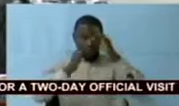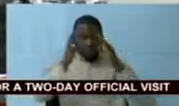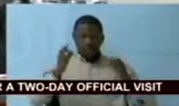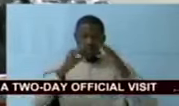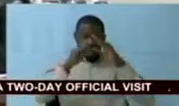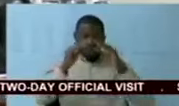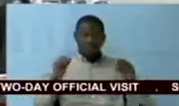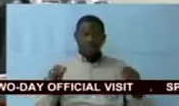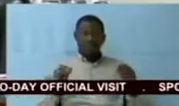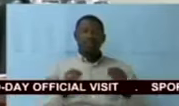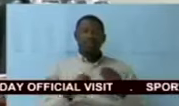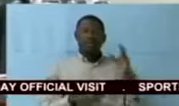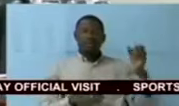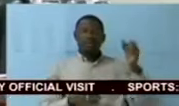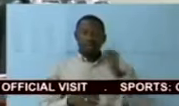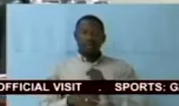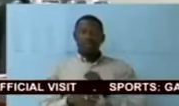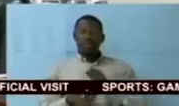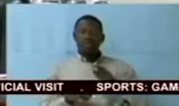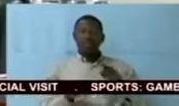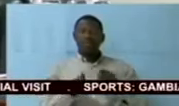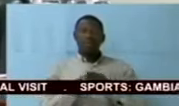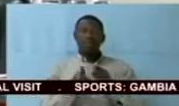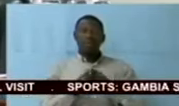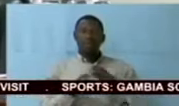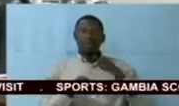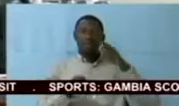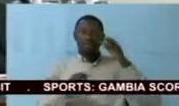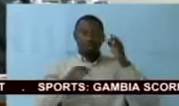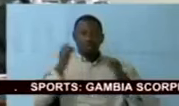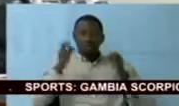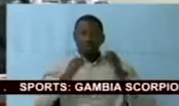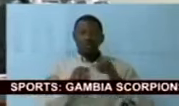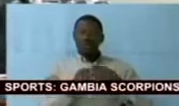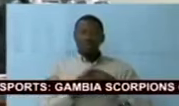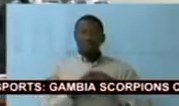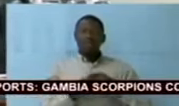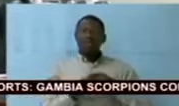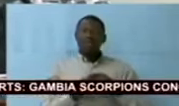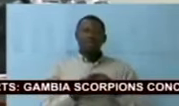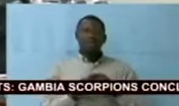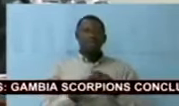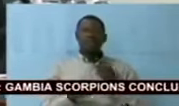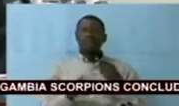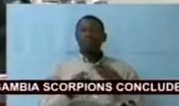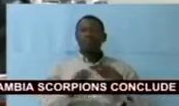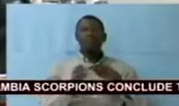he came with a judgment that resulted to a conviction.